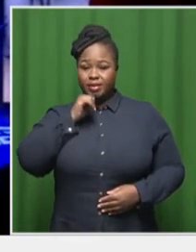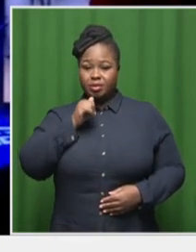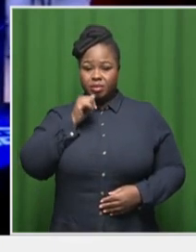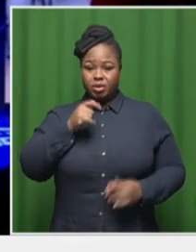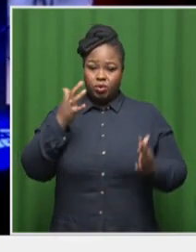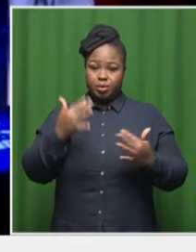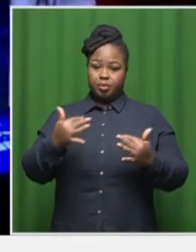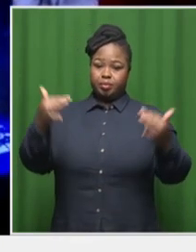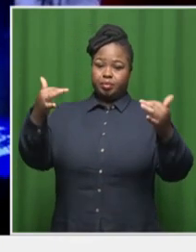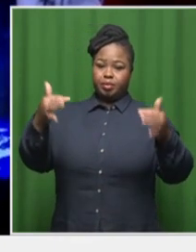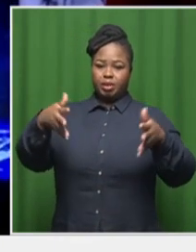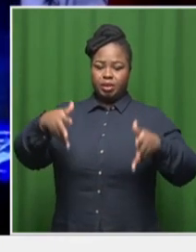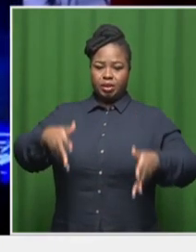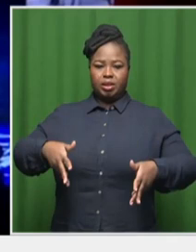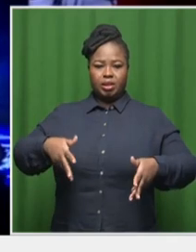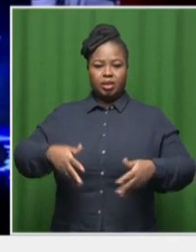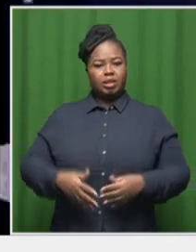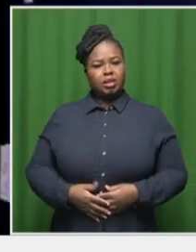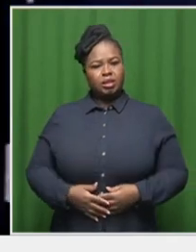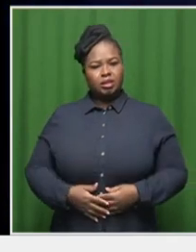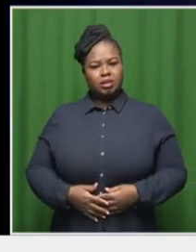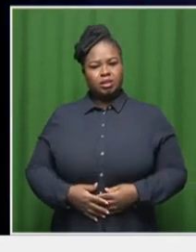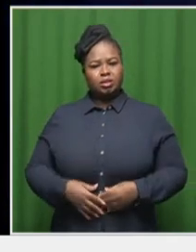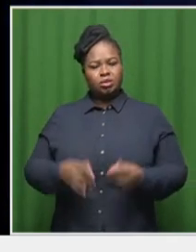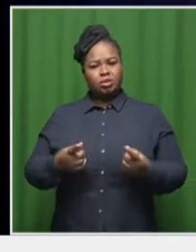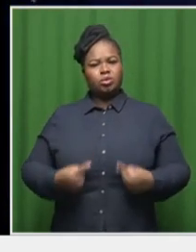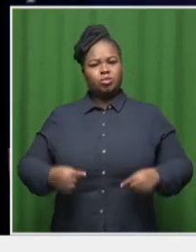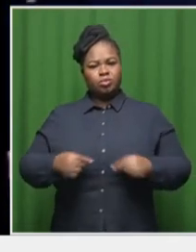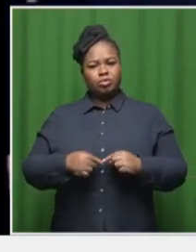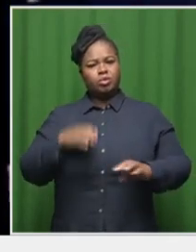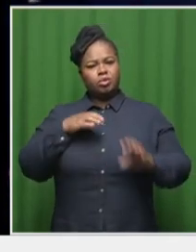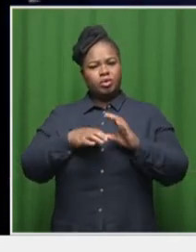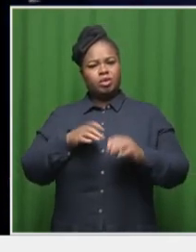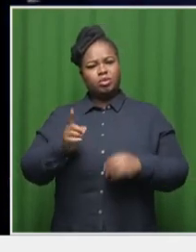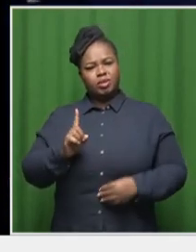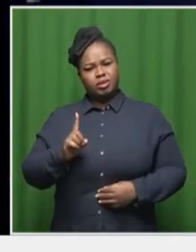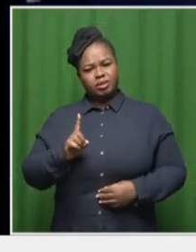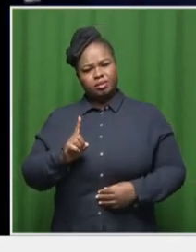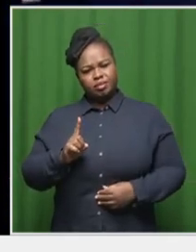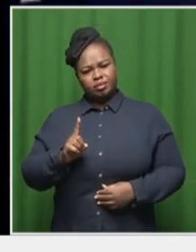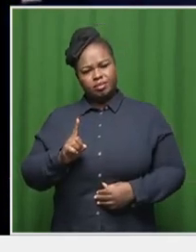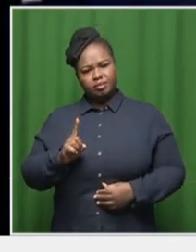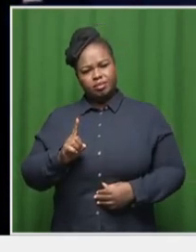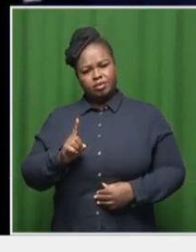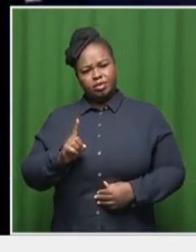here, what do we communicate joy?